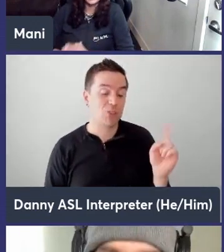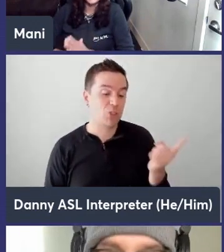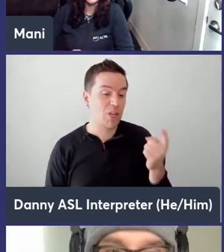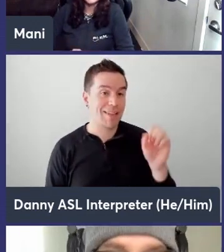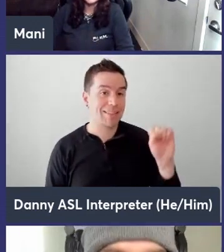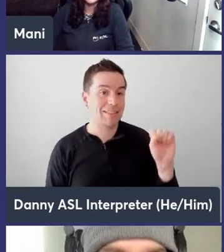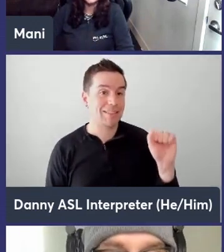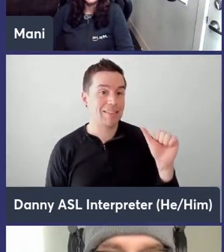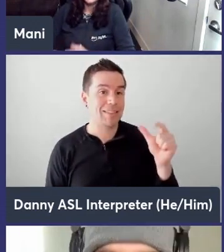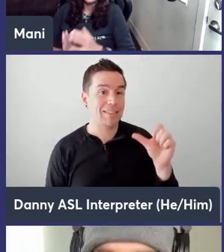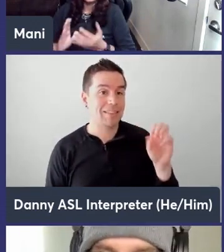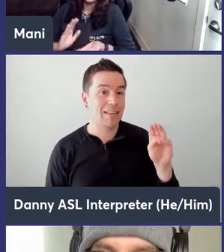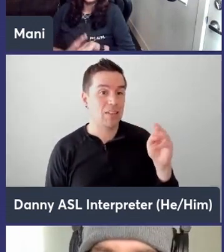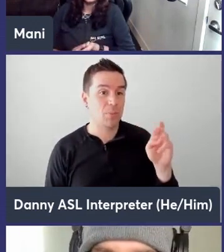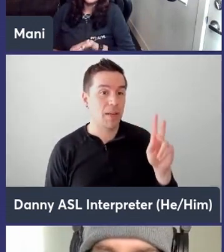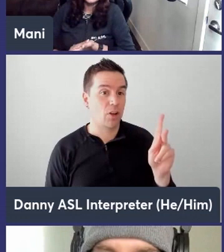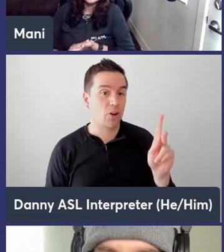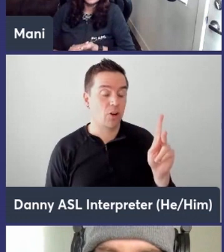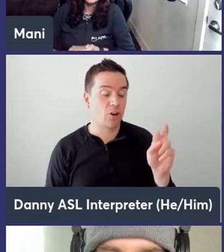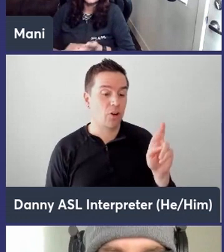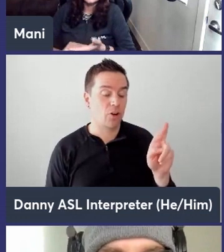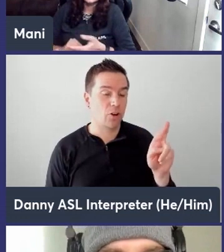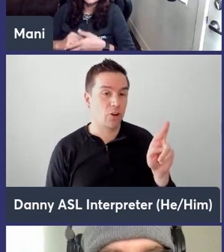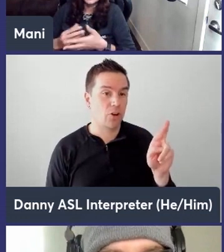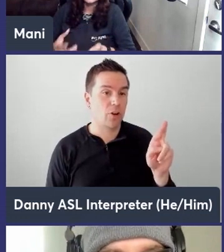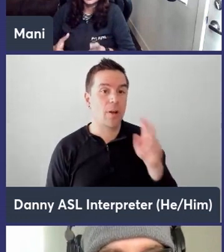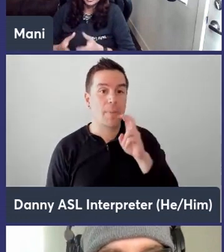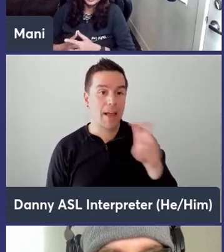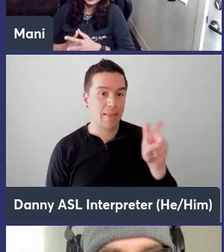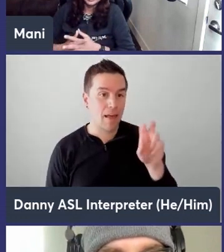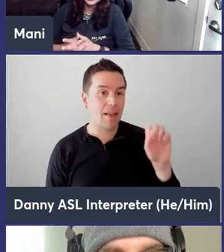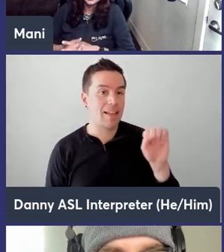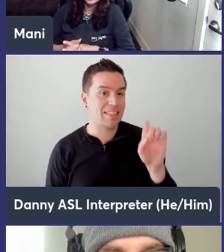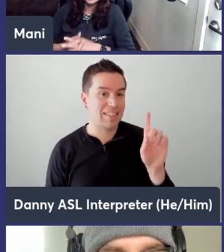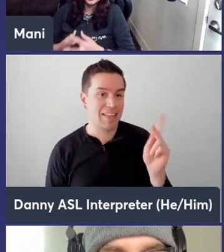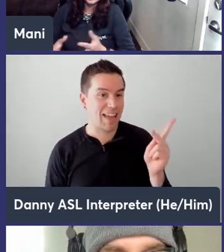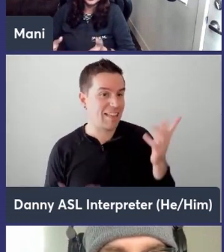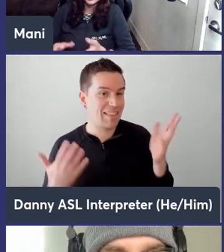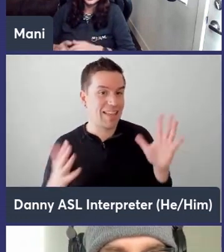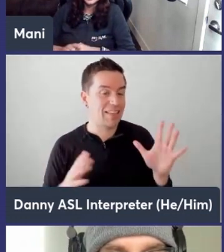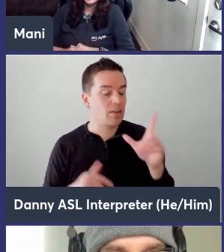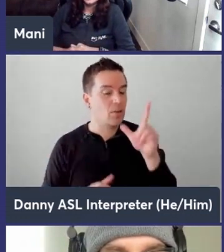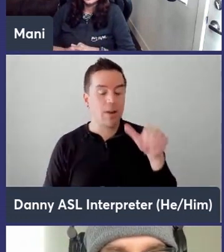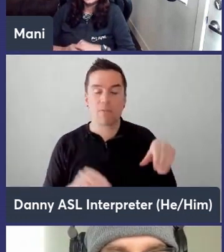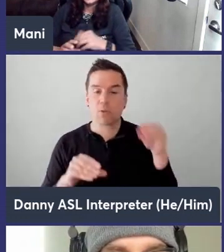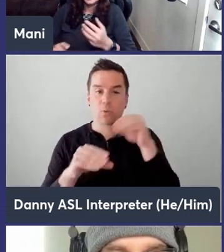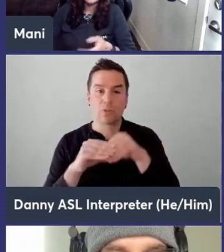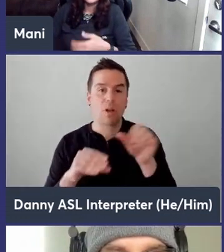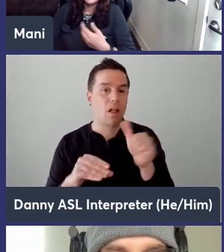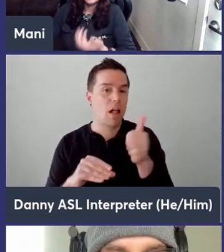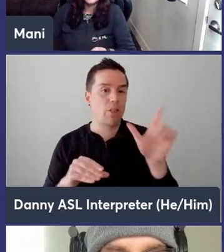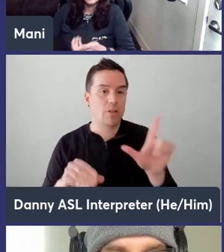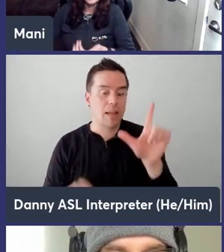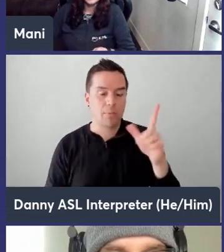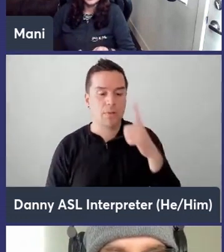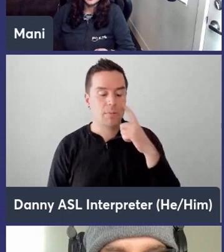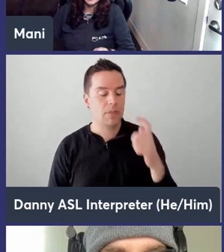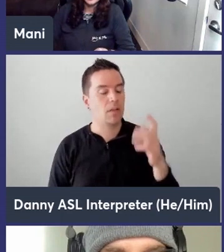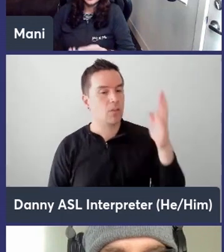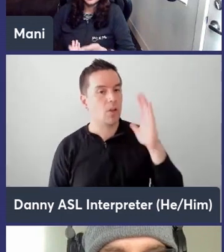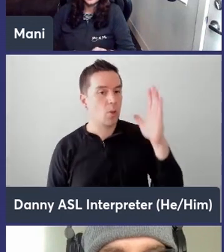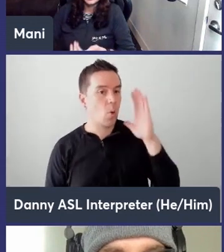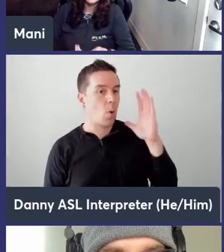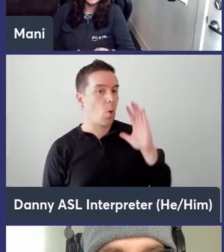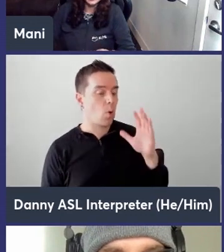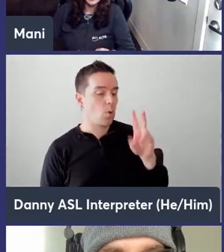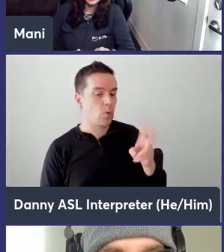SageMaker Python SDK, Oh, but you don't need to install any separate library, because in the older version, you have to install SageMaker Experiments,